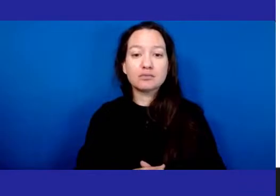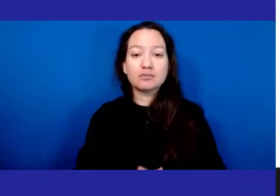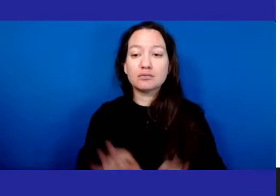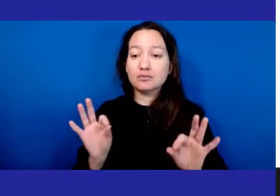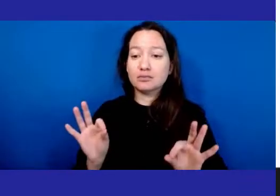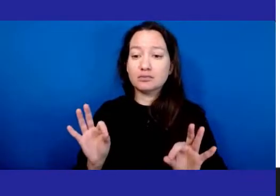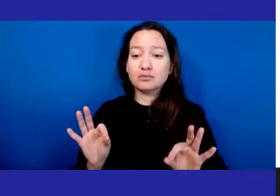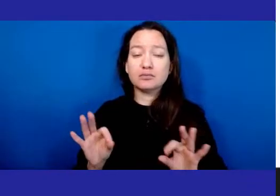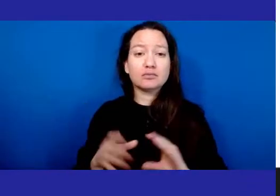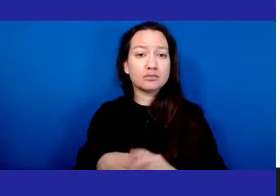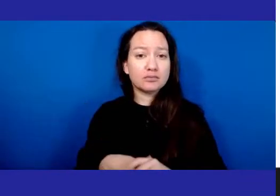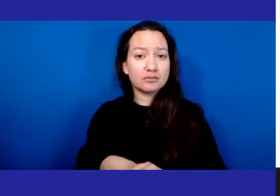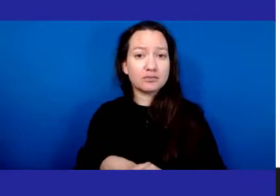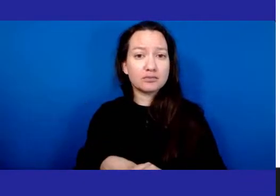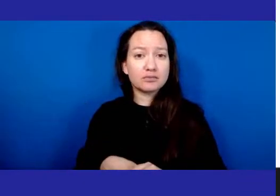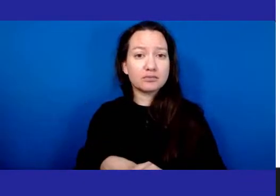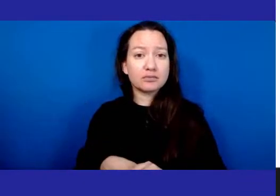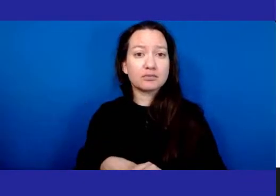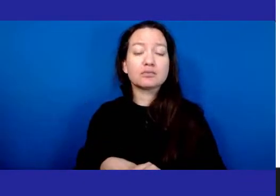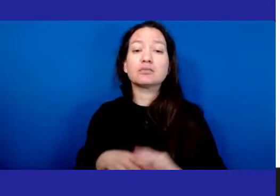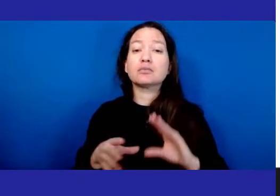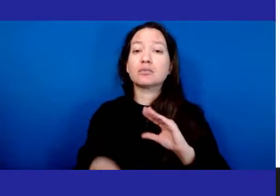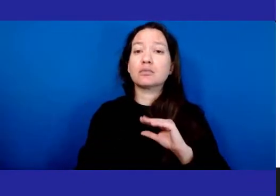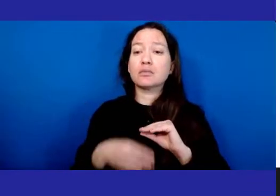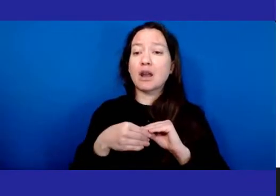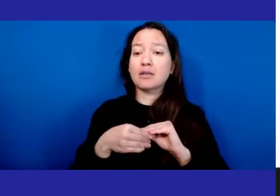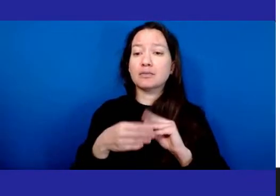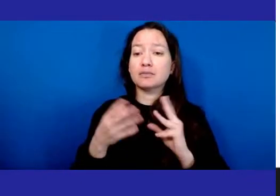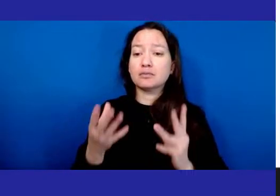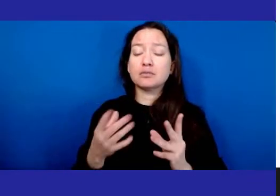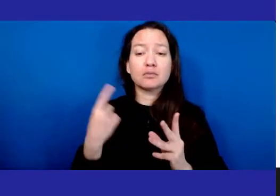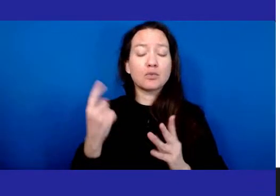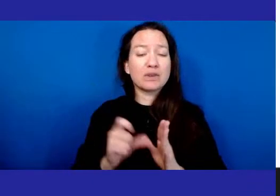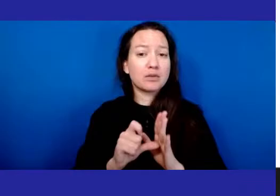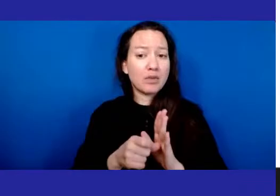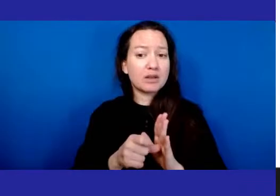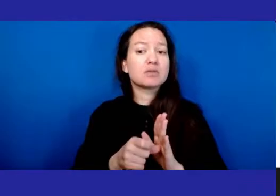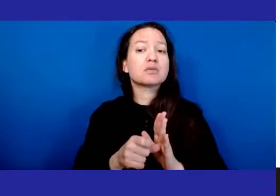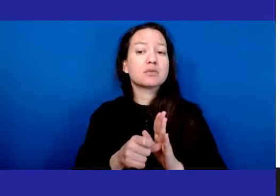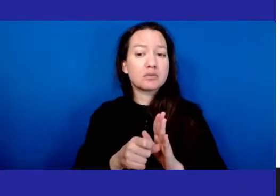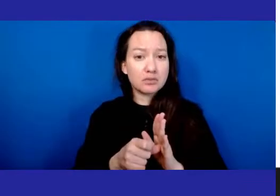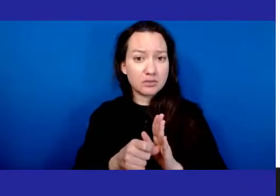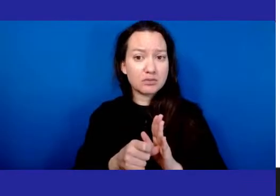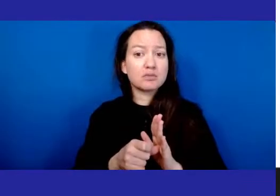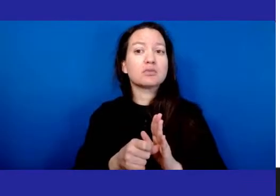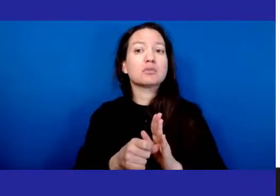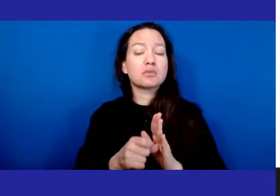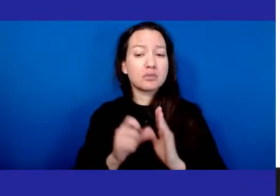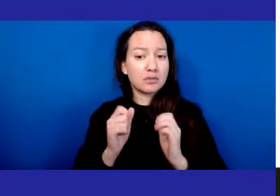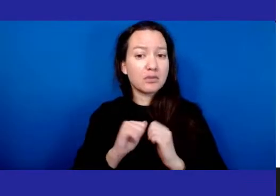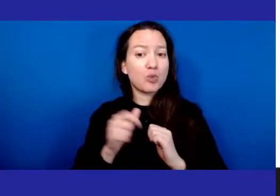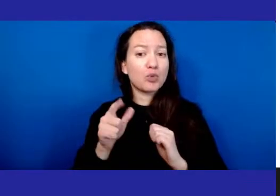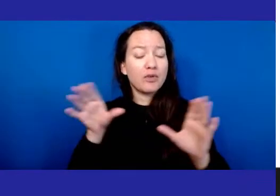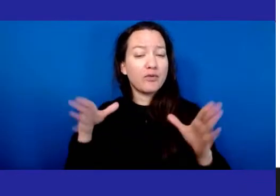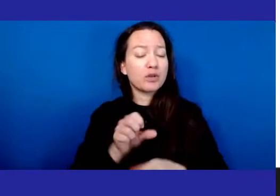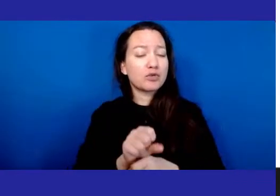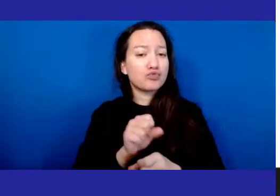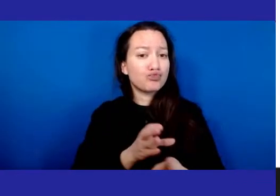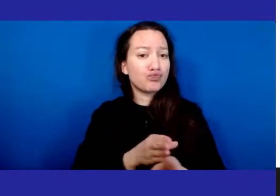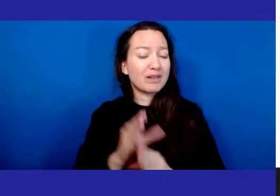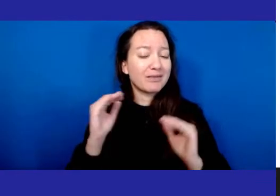Same comment. What I would add is just simply always impressed with the way you focus on career development at every